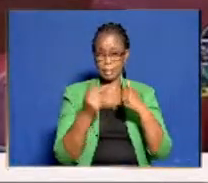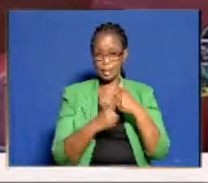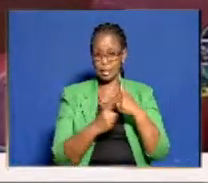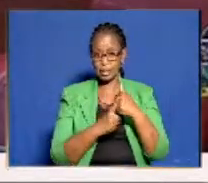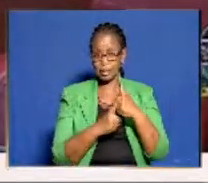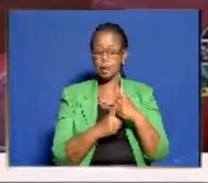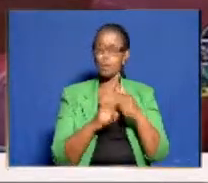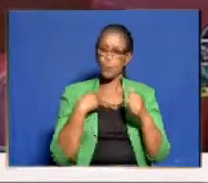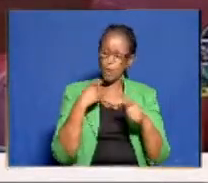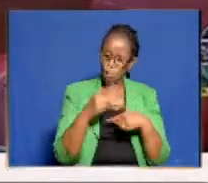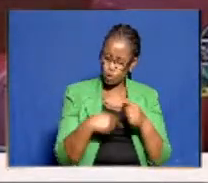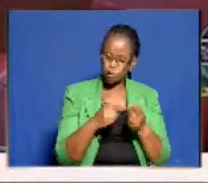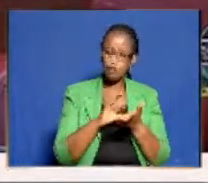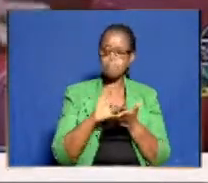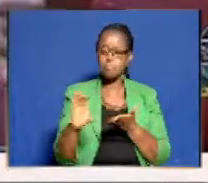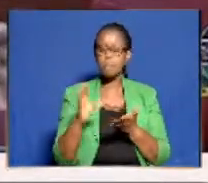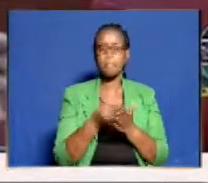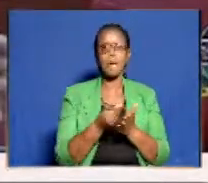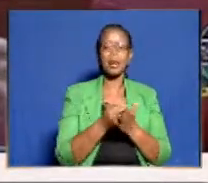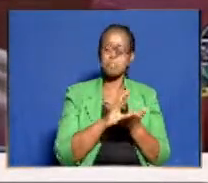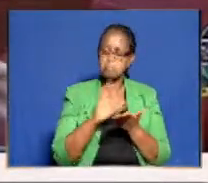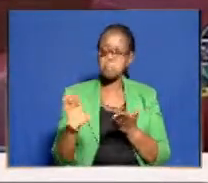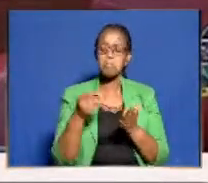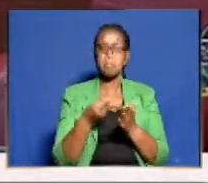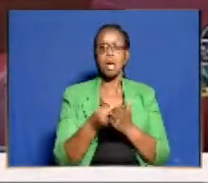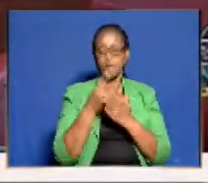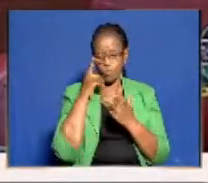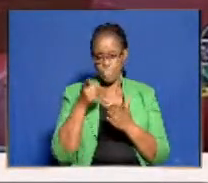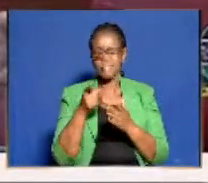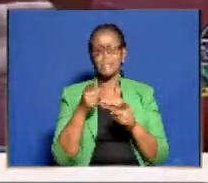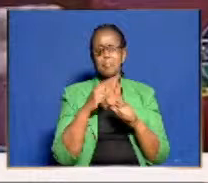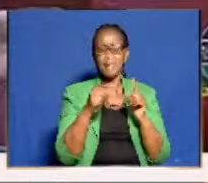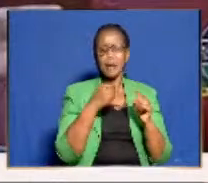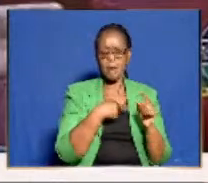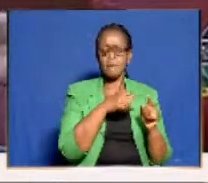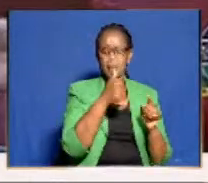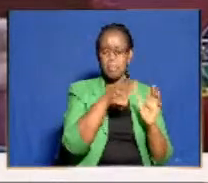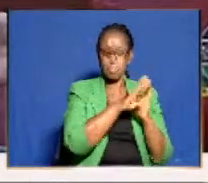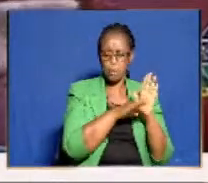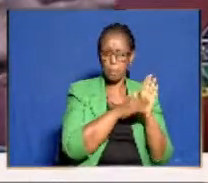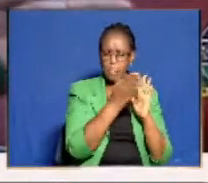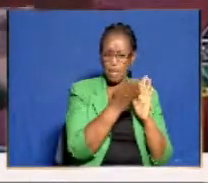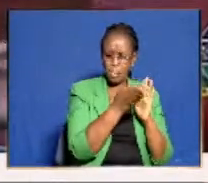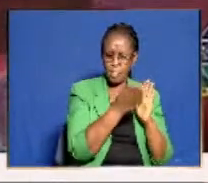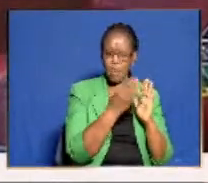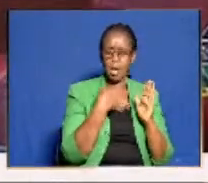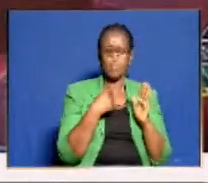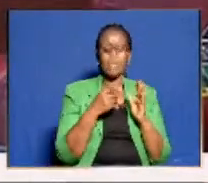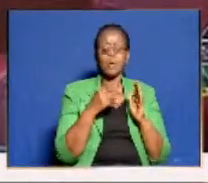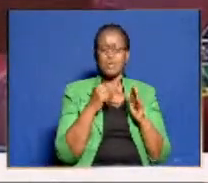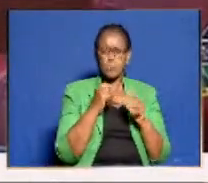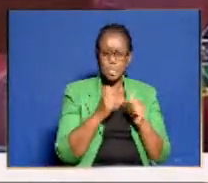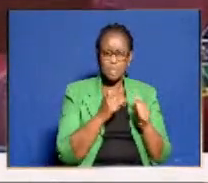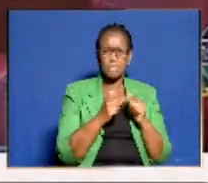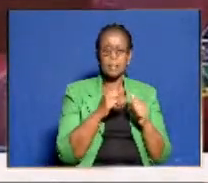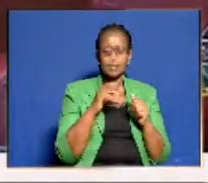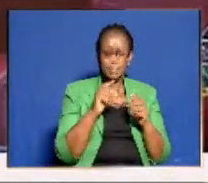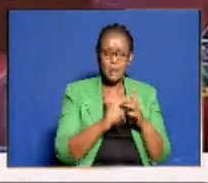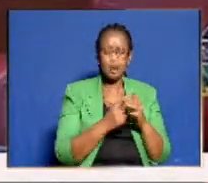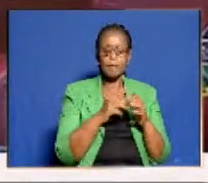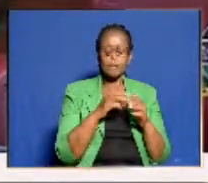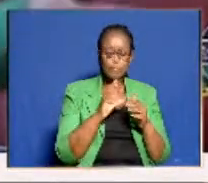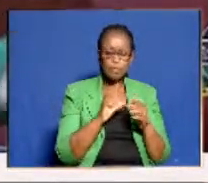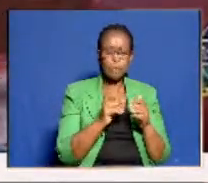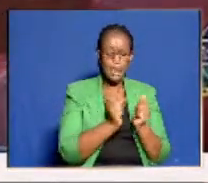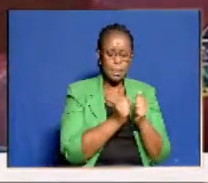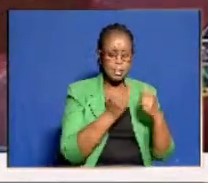money, and apart from other programs that have been raised from 18 million all the way to 200 million,